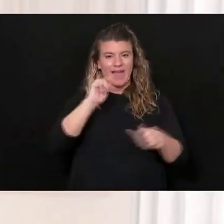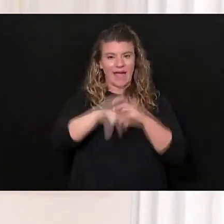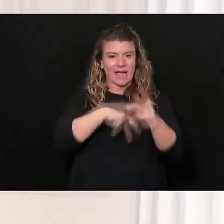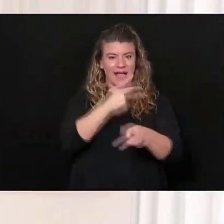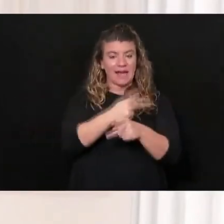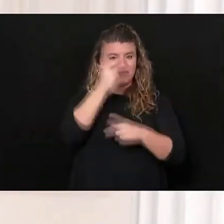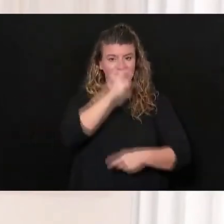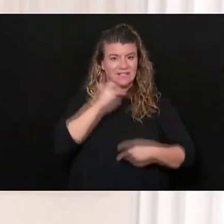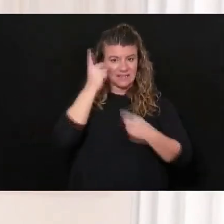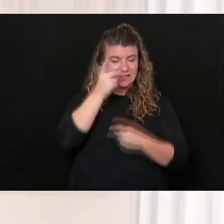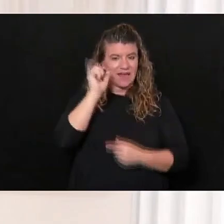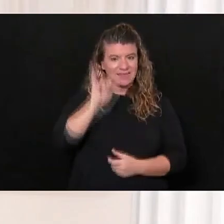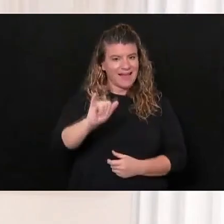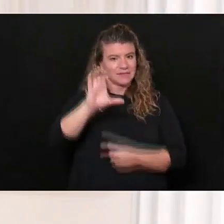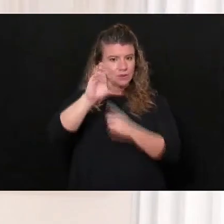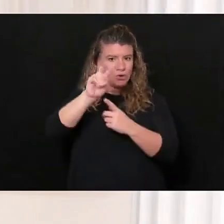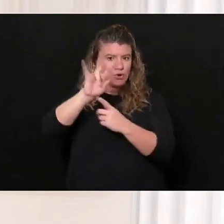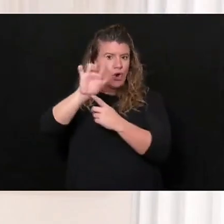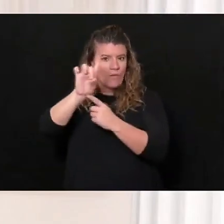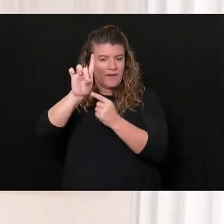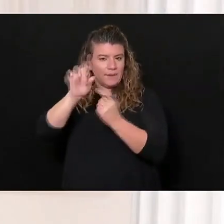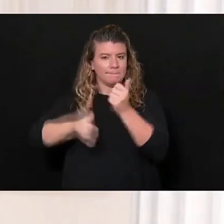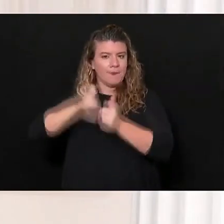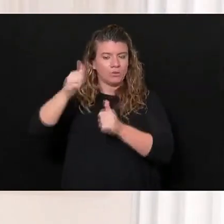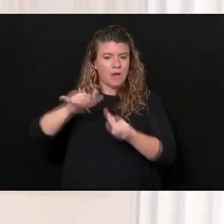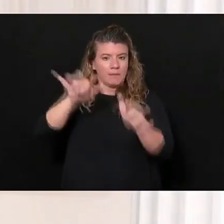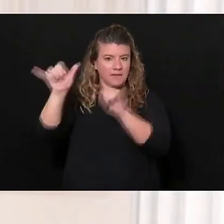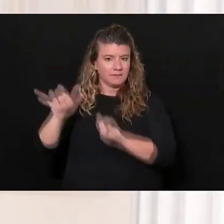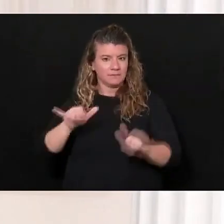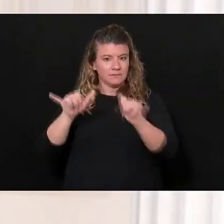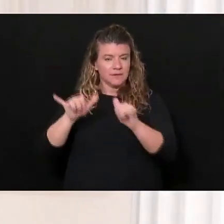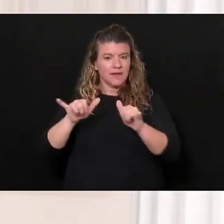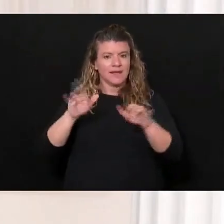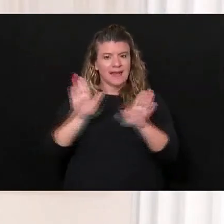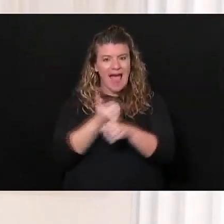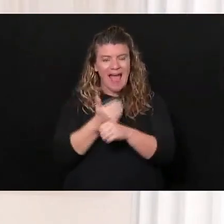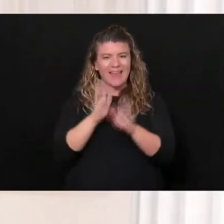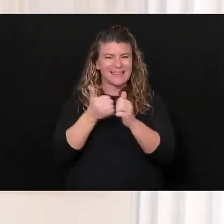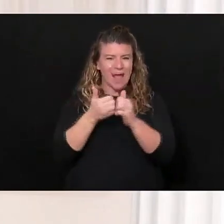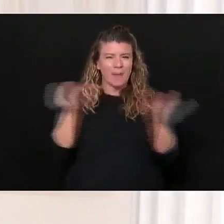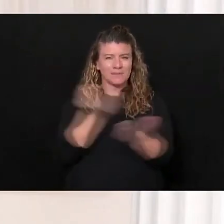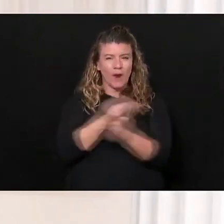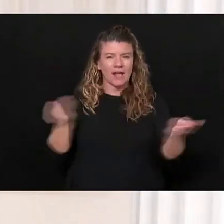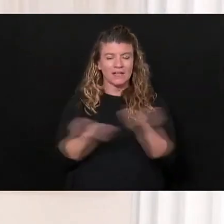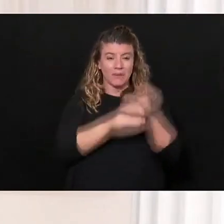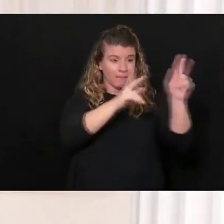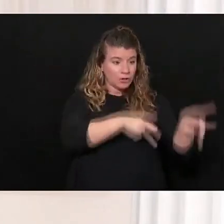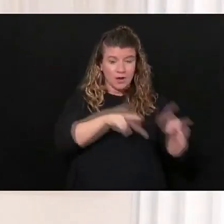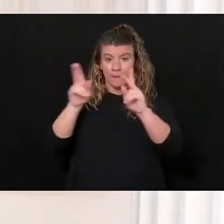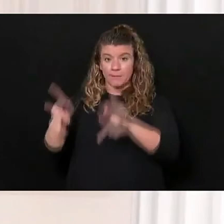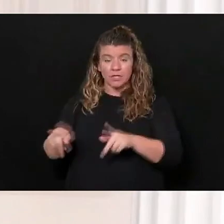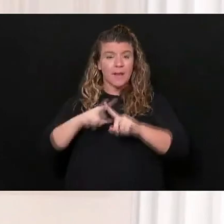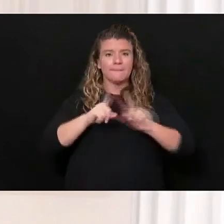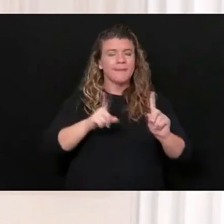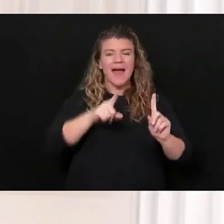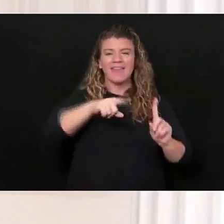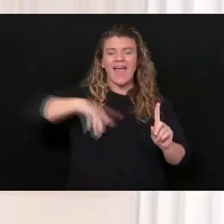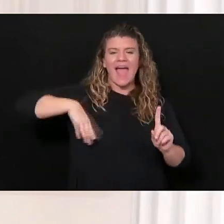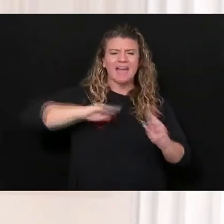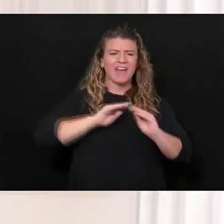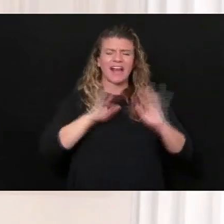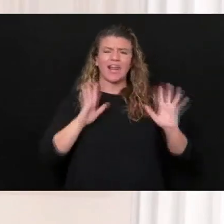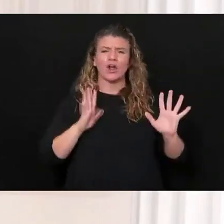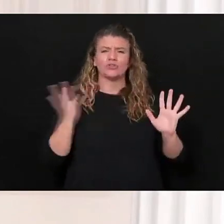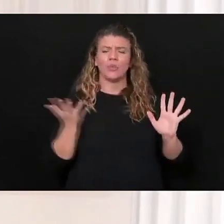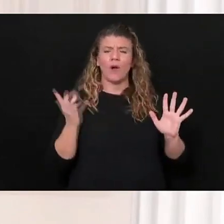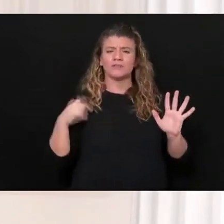is what COVID does most commonly, to spread from person to person. What hasn't been clear is what